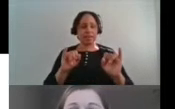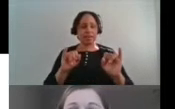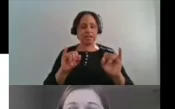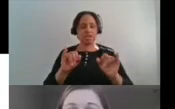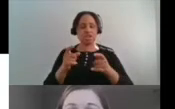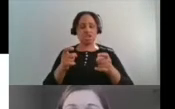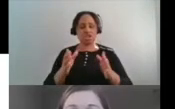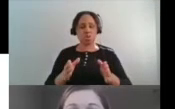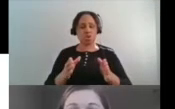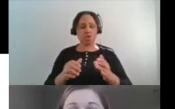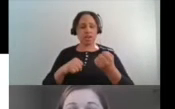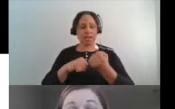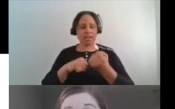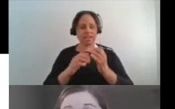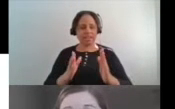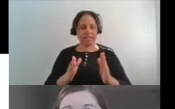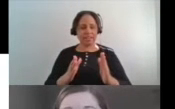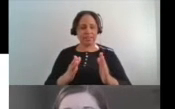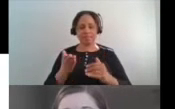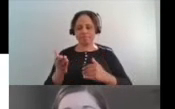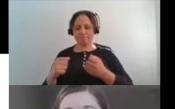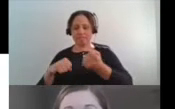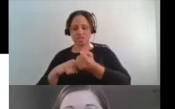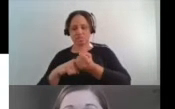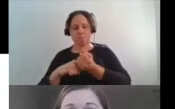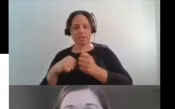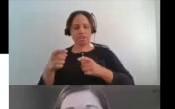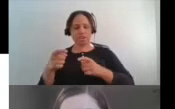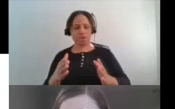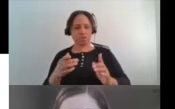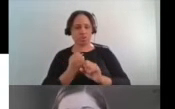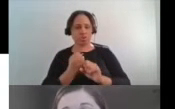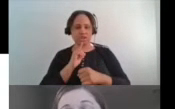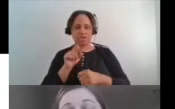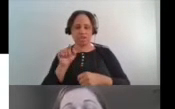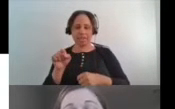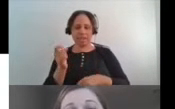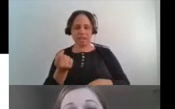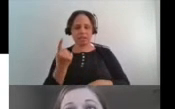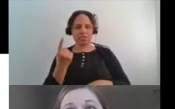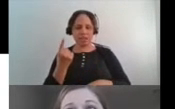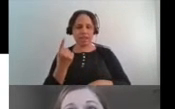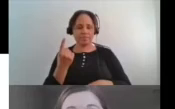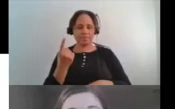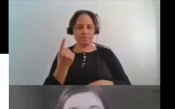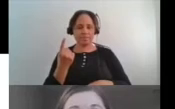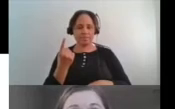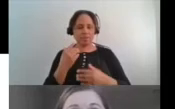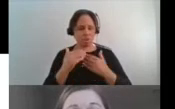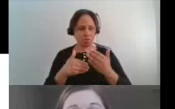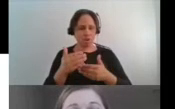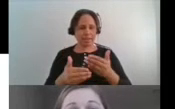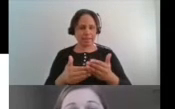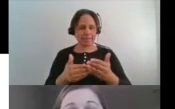the recipients. They are just there as an advocate for the donors to make sure that they understand what the process of